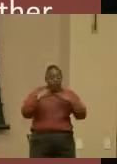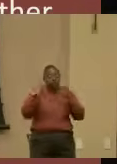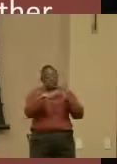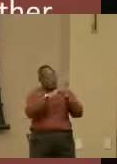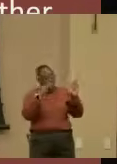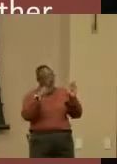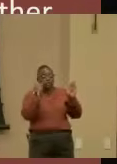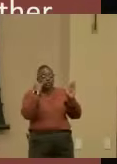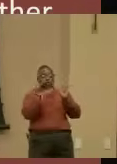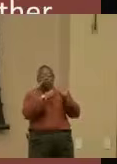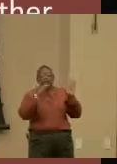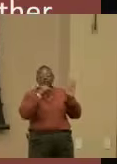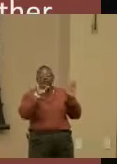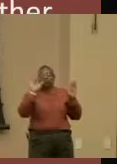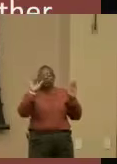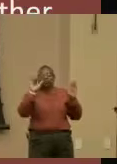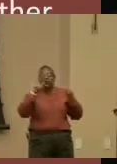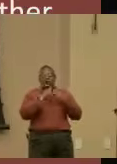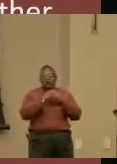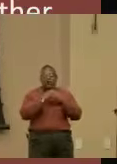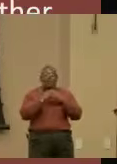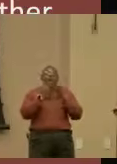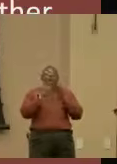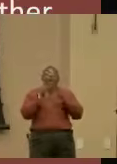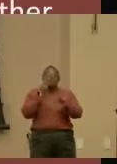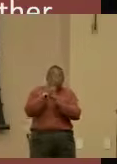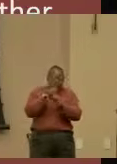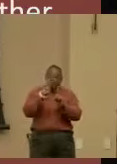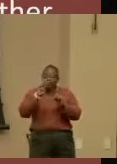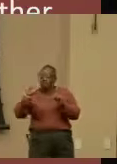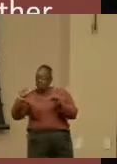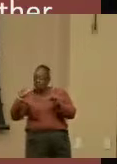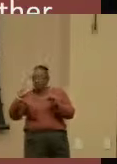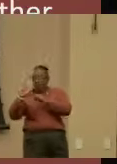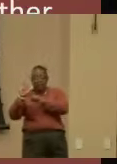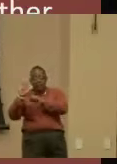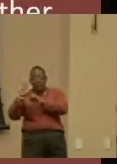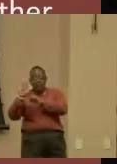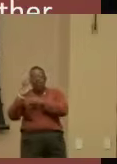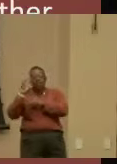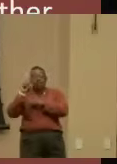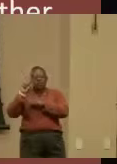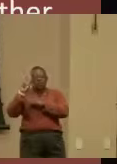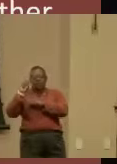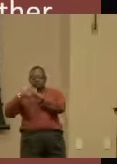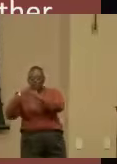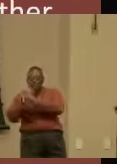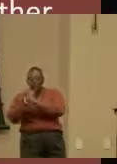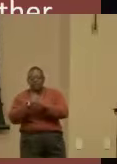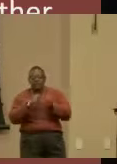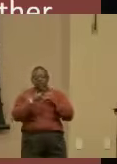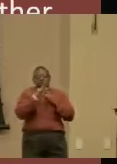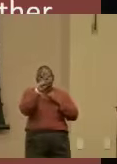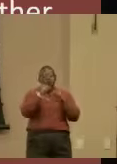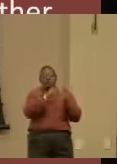So let's say you're diagnosed when you're 25. By the time you hit 45 or 55, that is 20 or 30 years. The lupus has